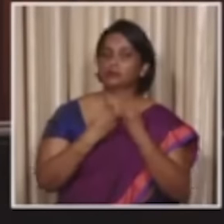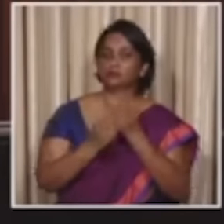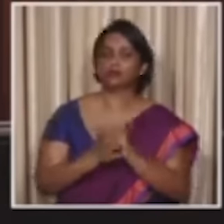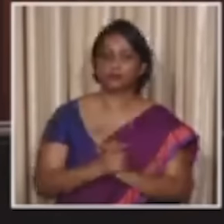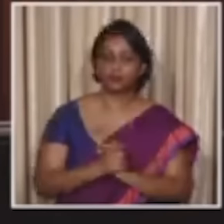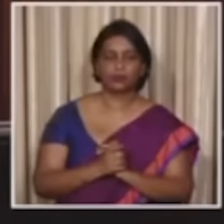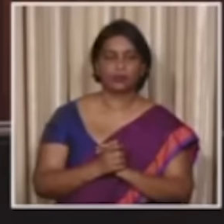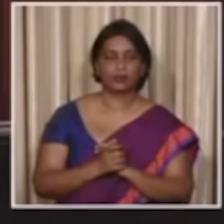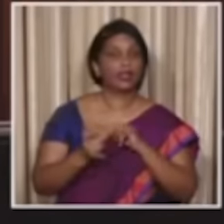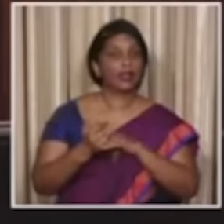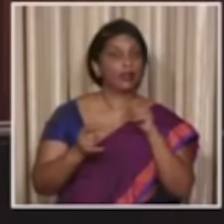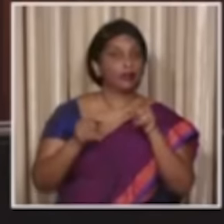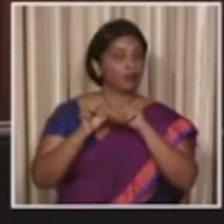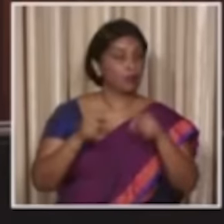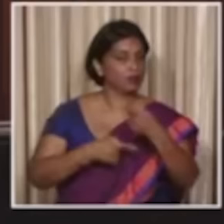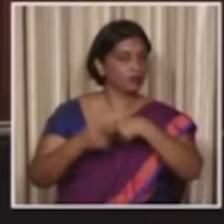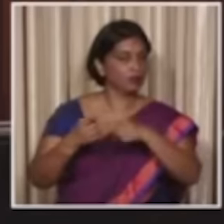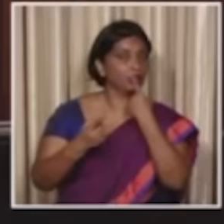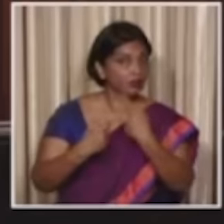and I followed that advice.